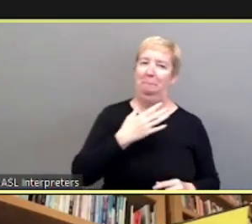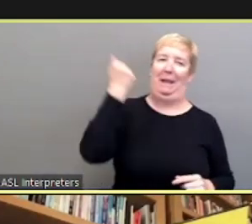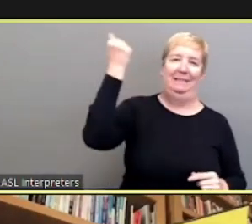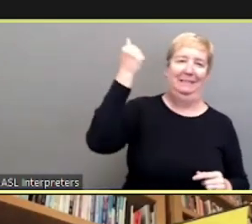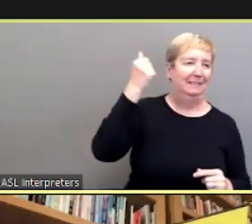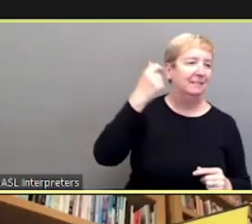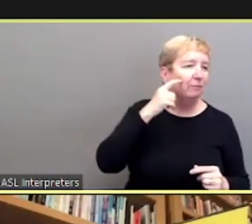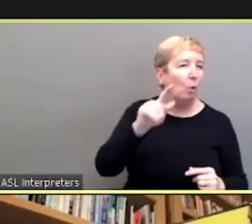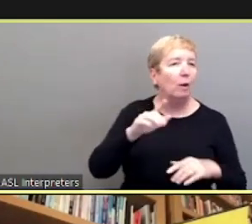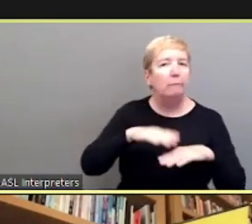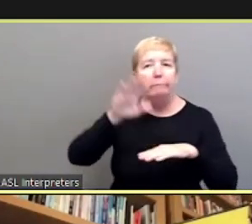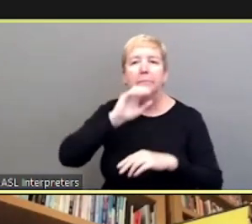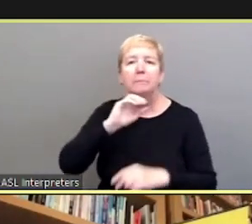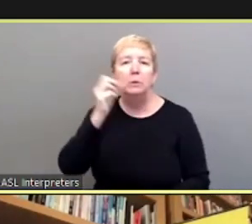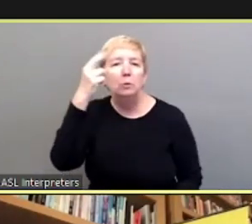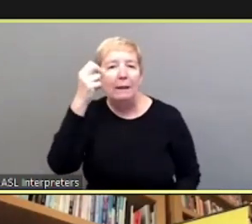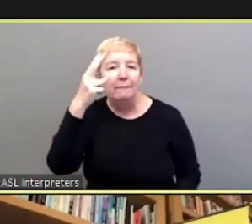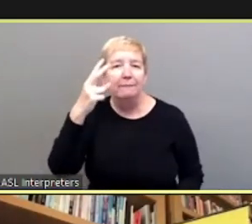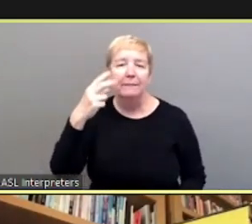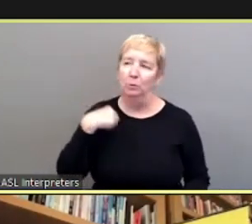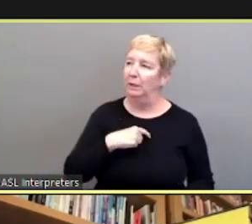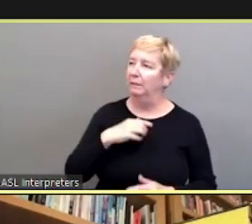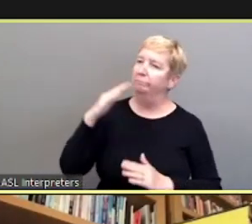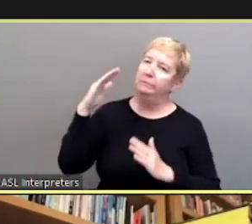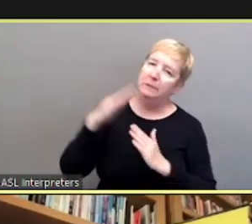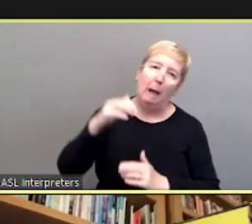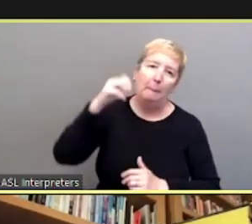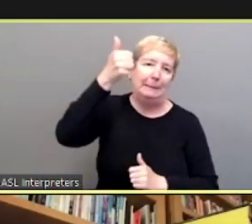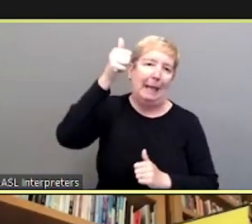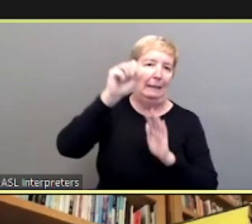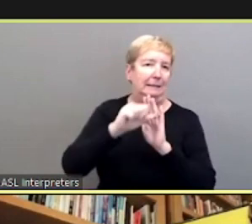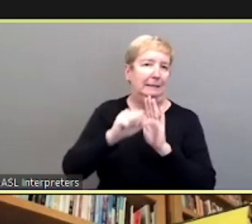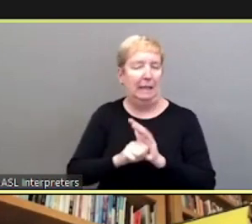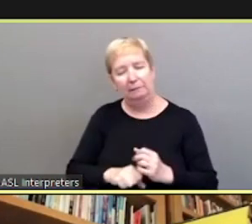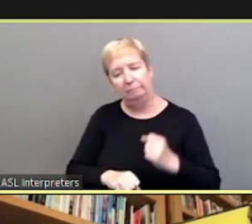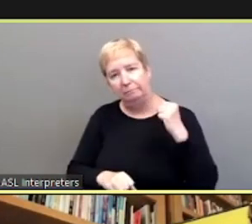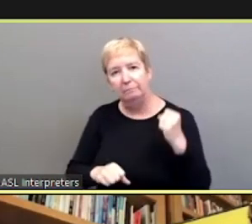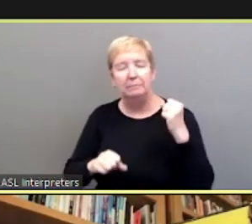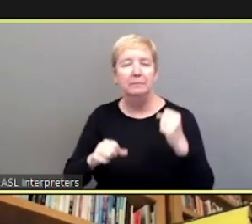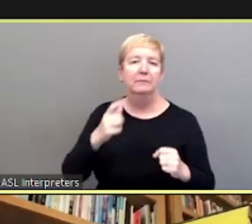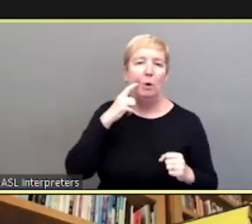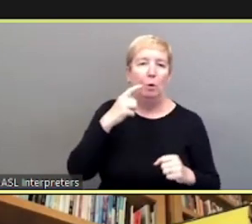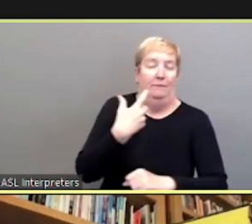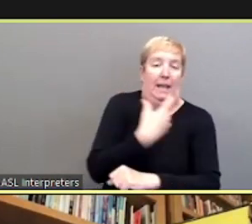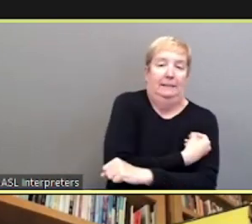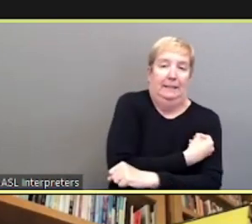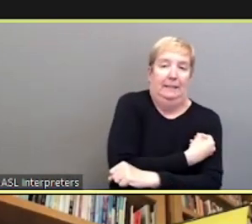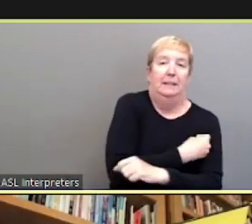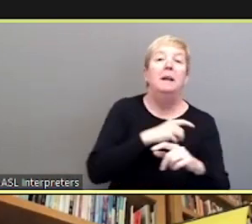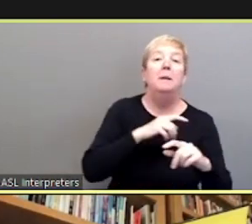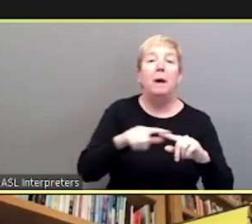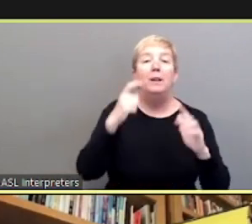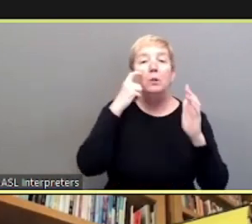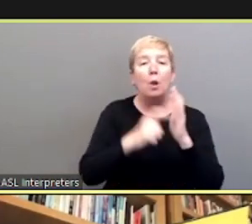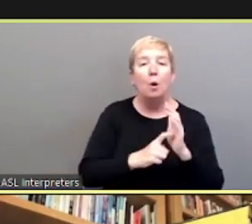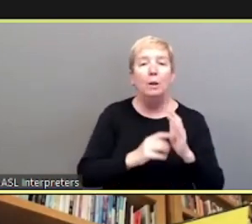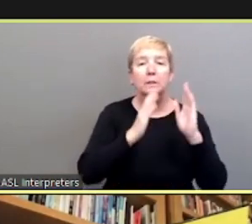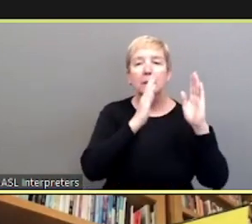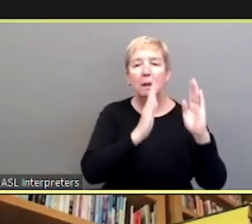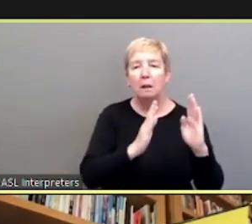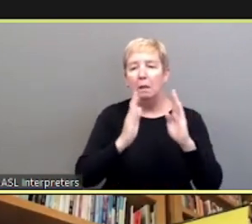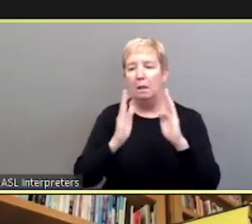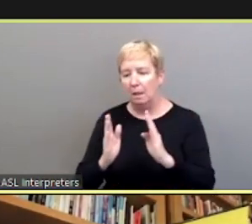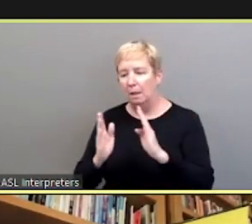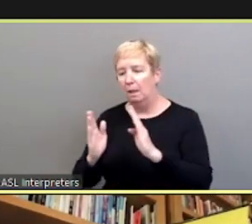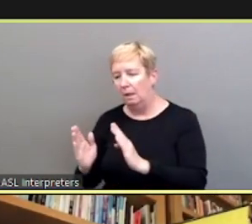older, still in the top 10. And then you can see in the lower quartiles, if you just scan that, all of